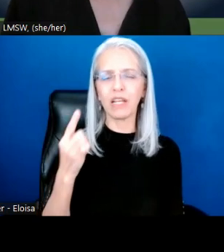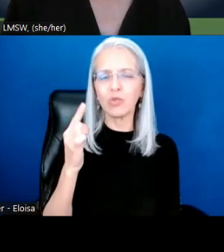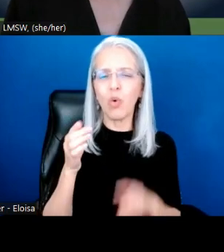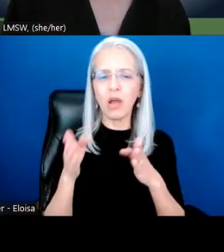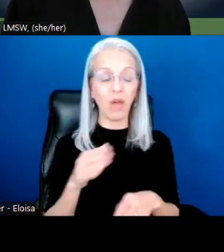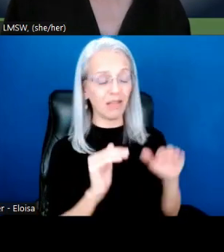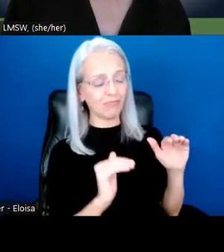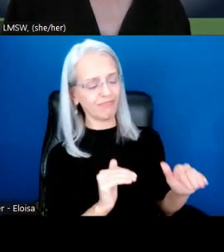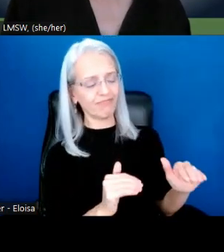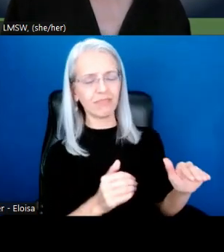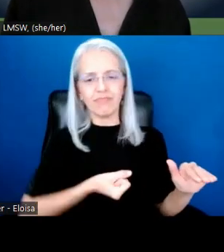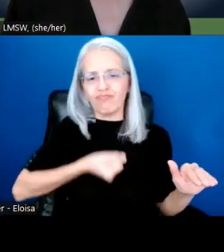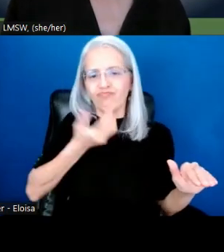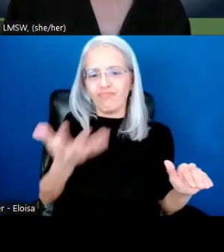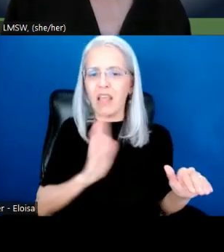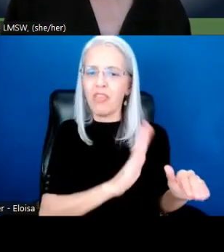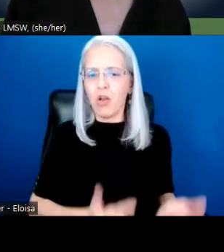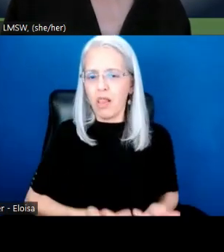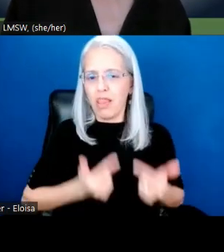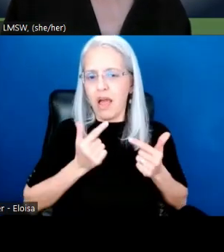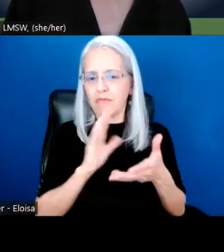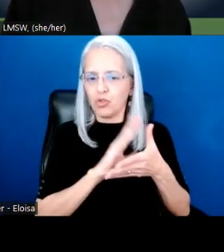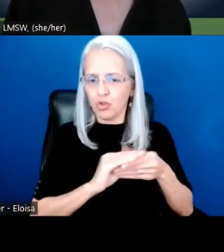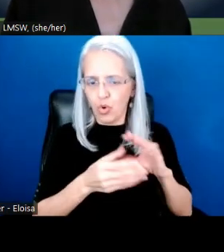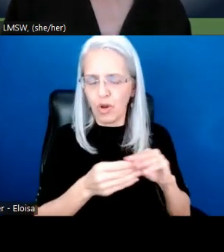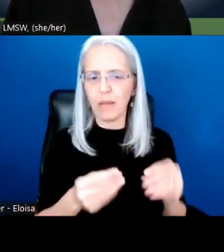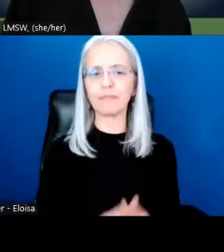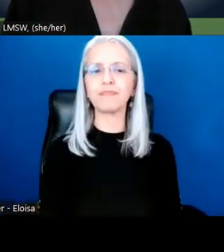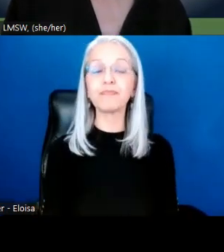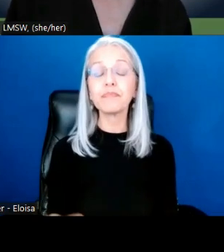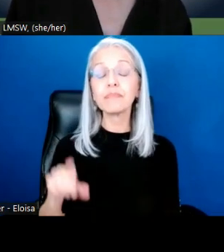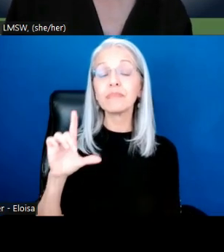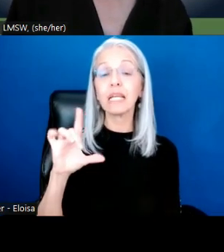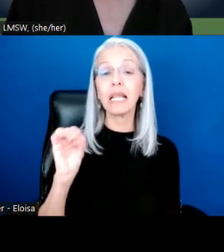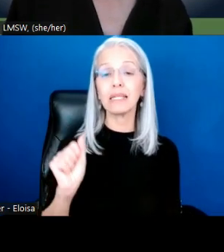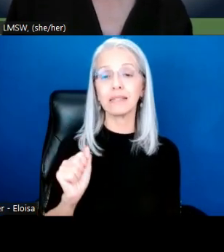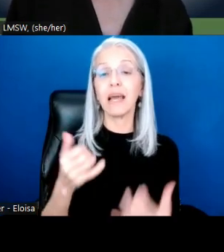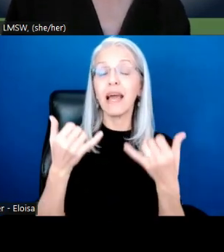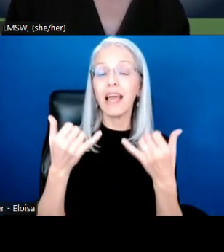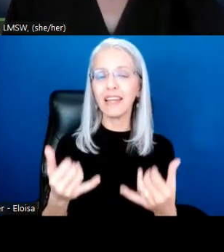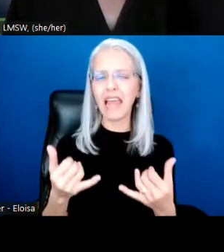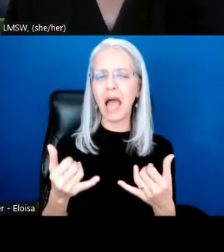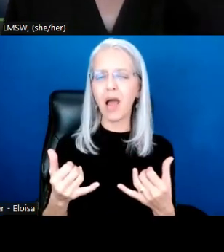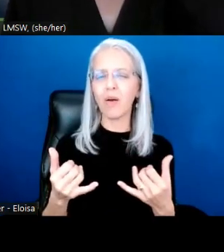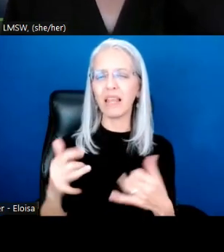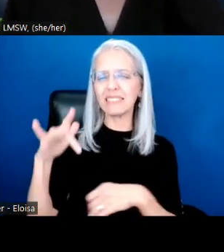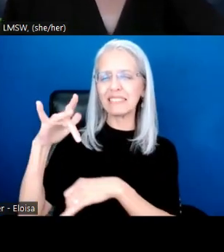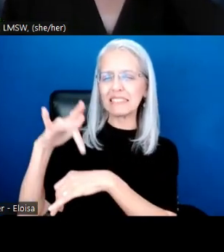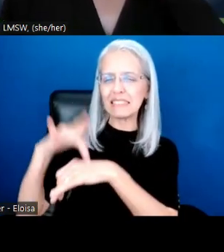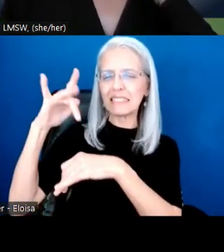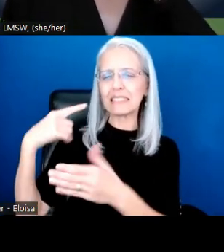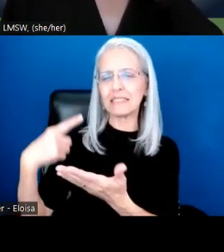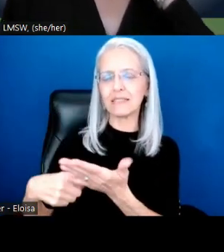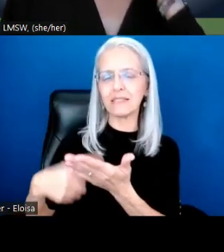their life's story. So Lisa, let's touch a little bit on trauma and how